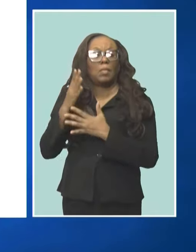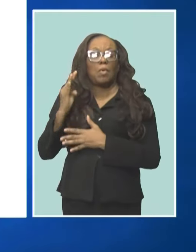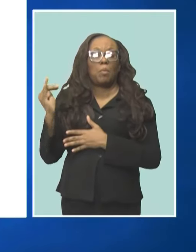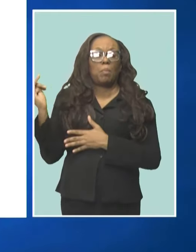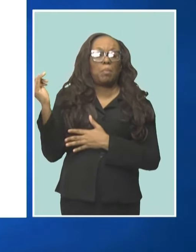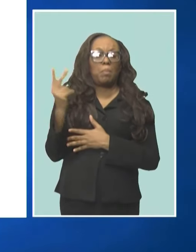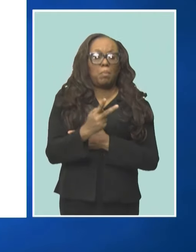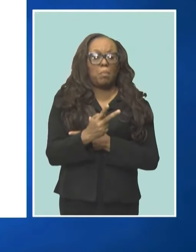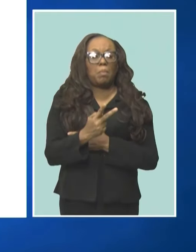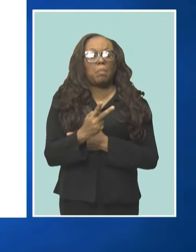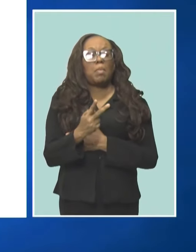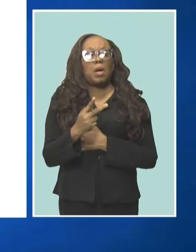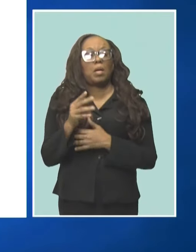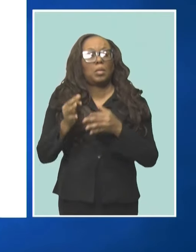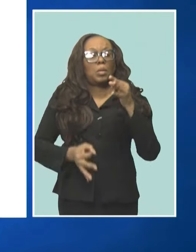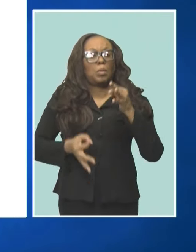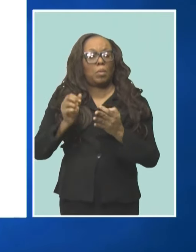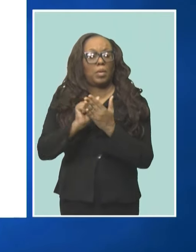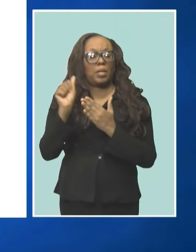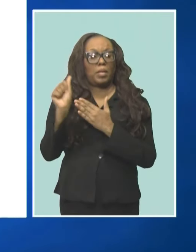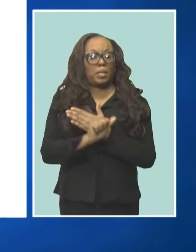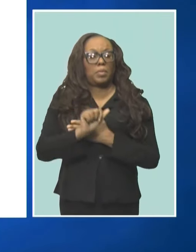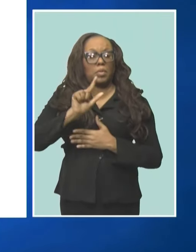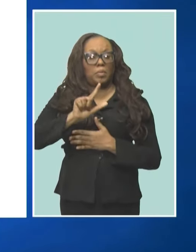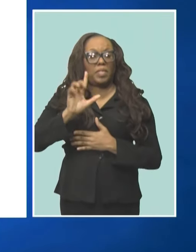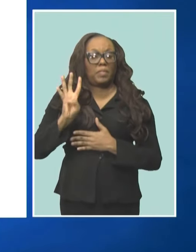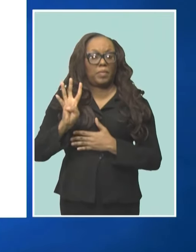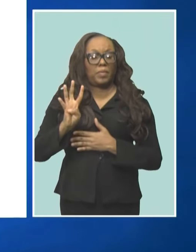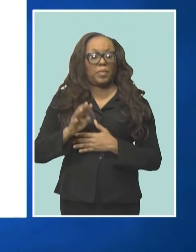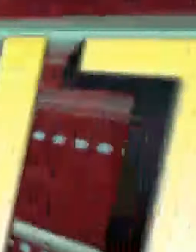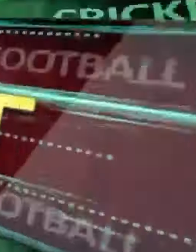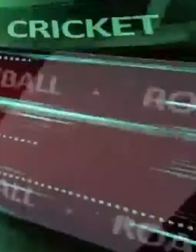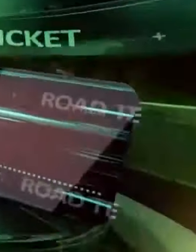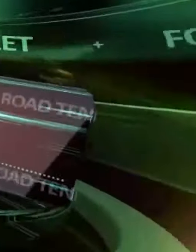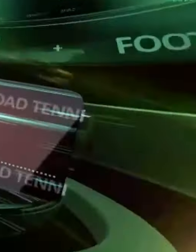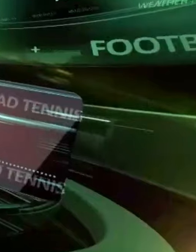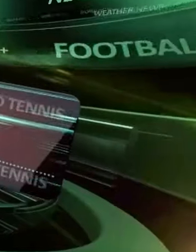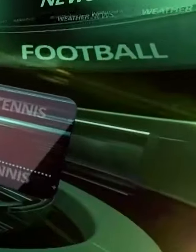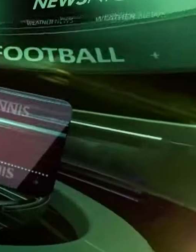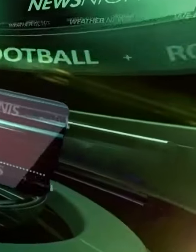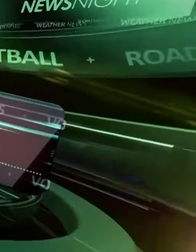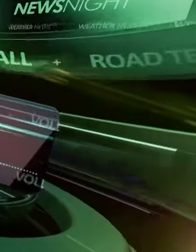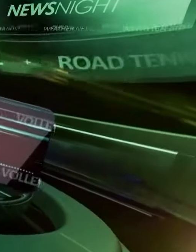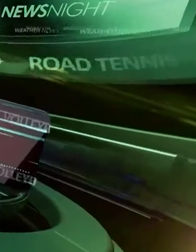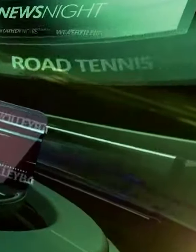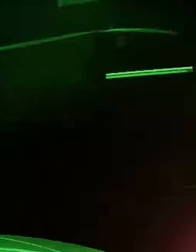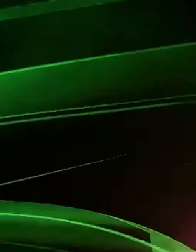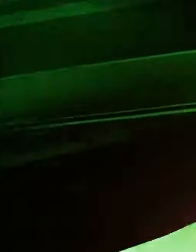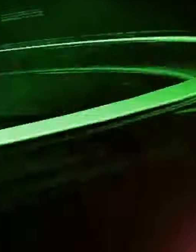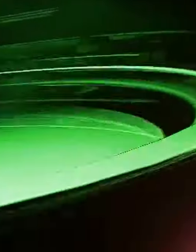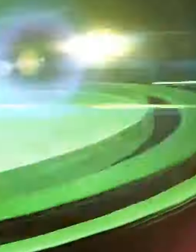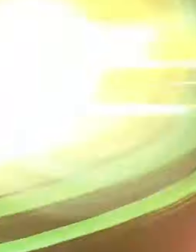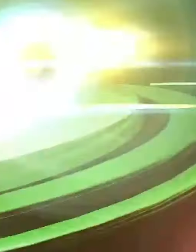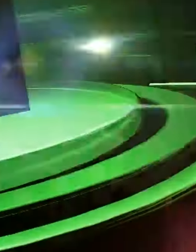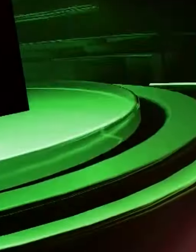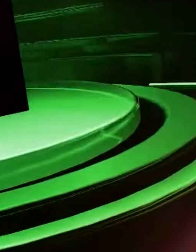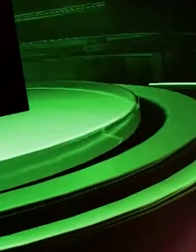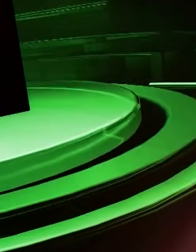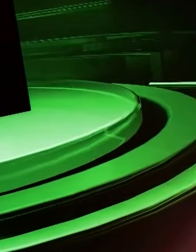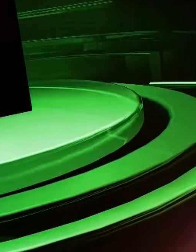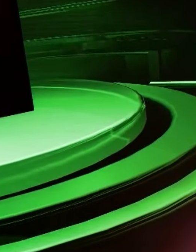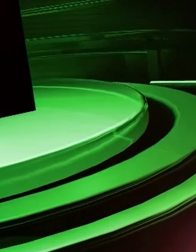to Dodds Prison and will reappear on April 24th. Sports Night is brought to you by Power